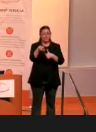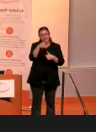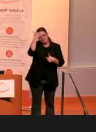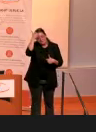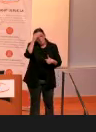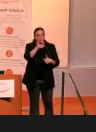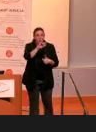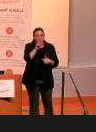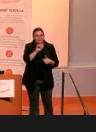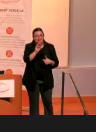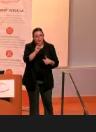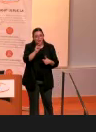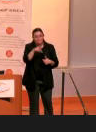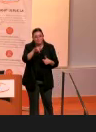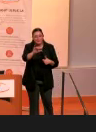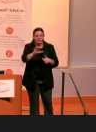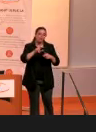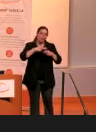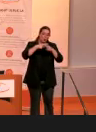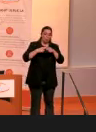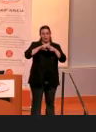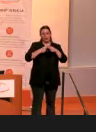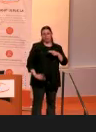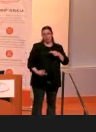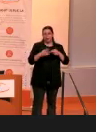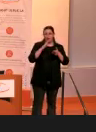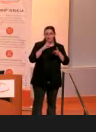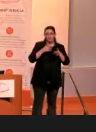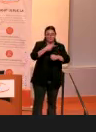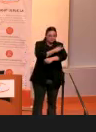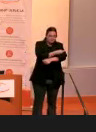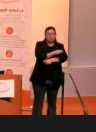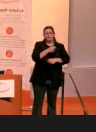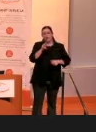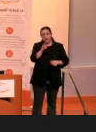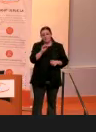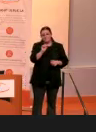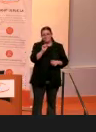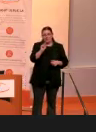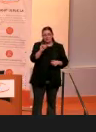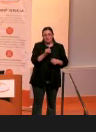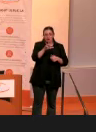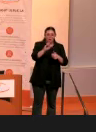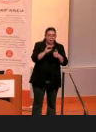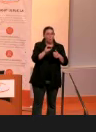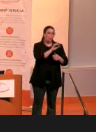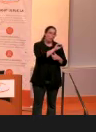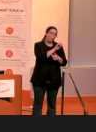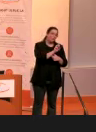your Zepbound, your Wegovy, your Mounjaro. And as you can